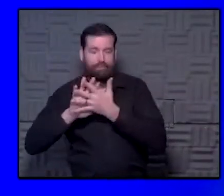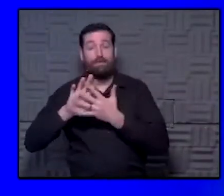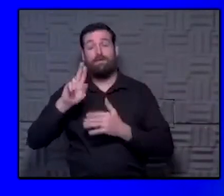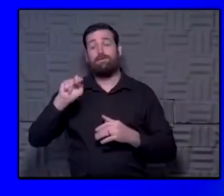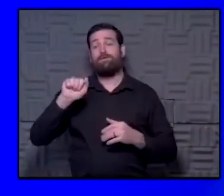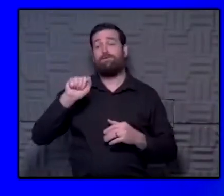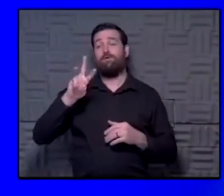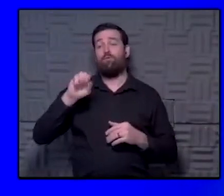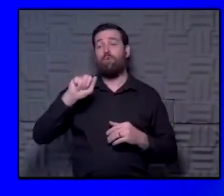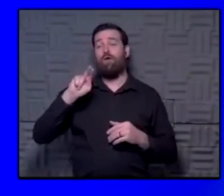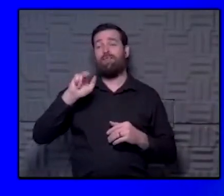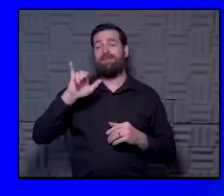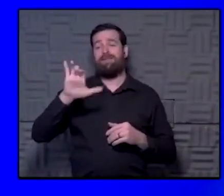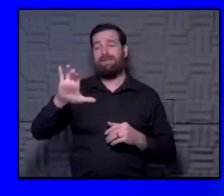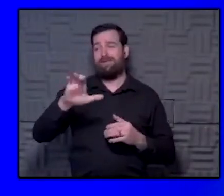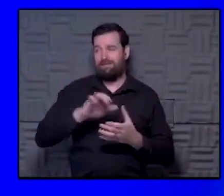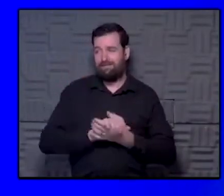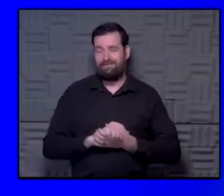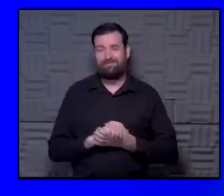has said.